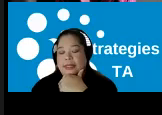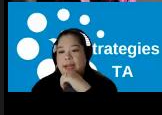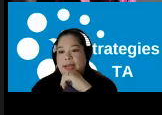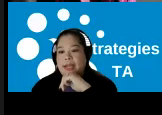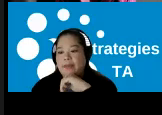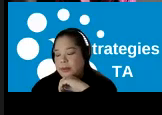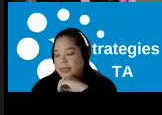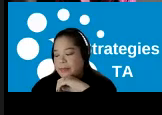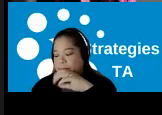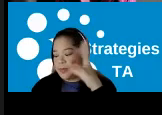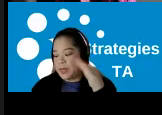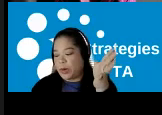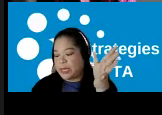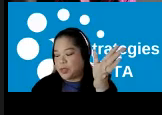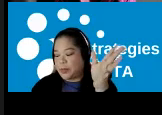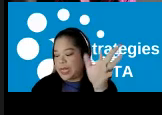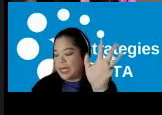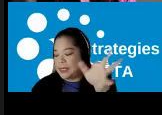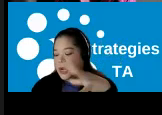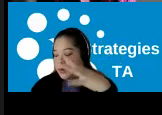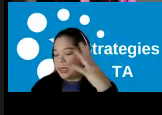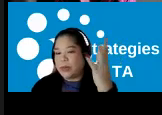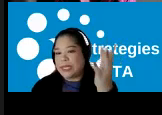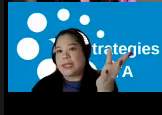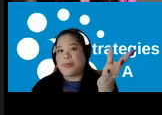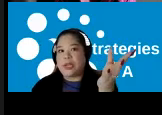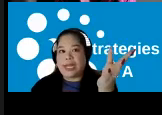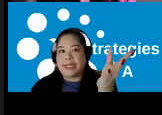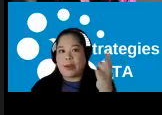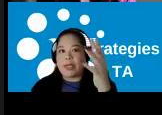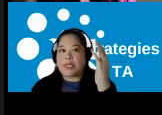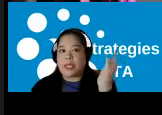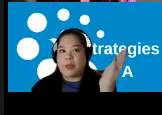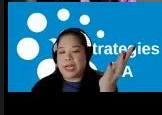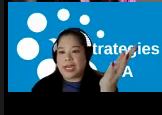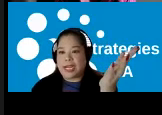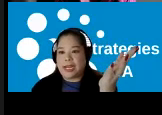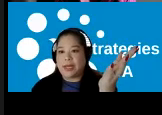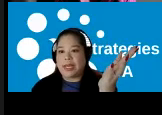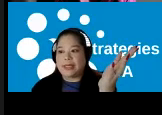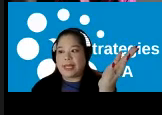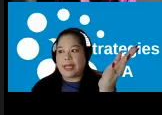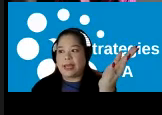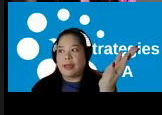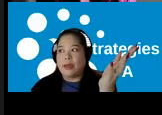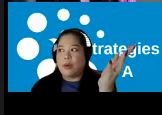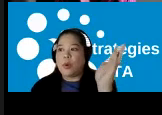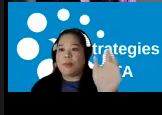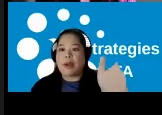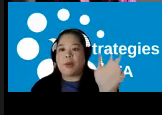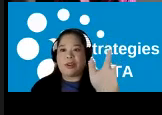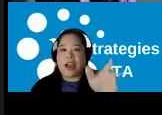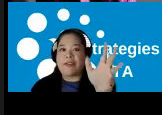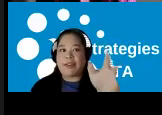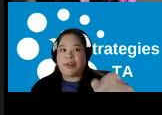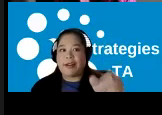Janice and even Jose, the point that you're making is really, what does the community say? What does the community need? Because I think one